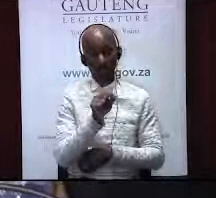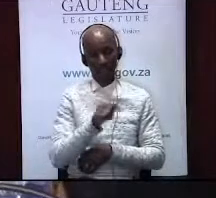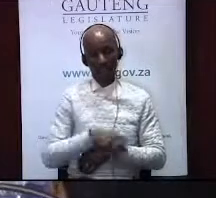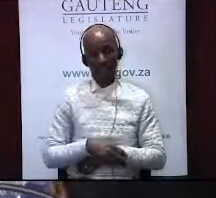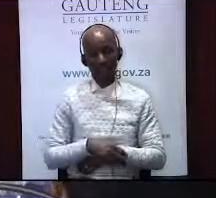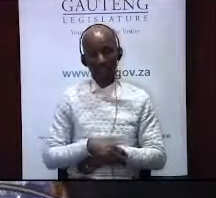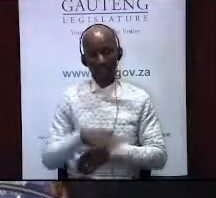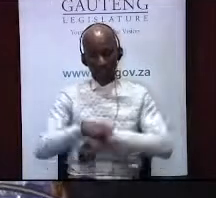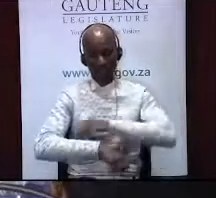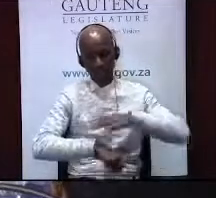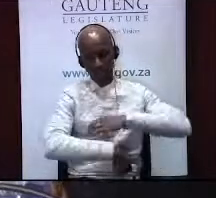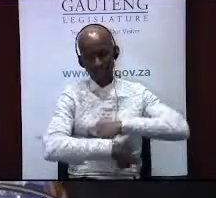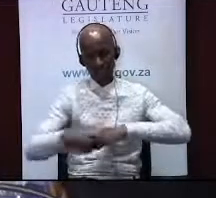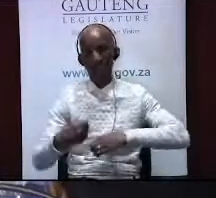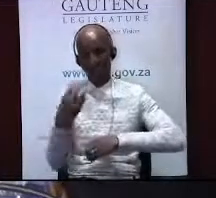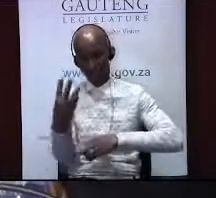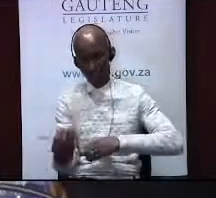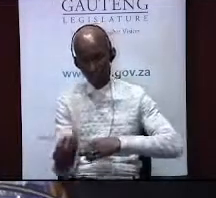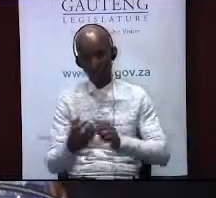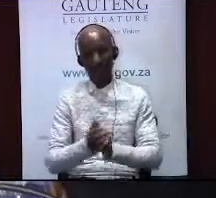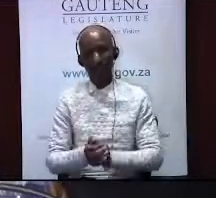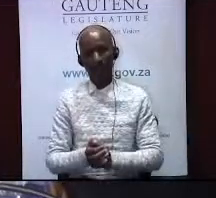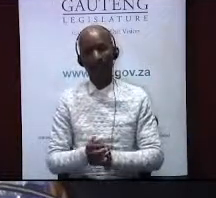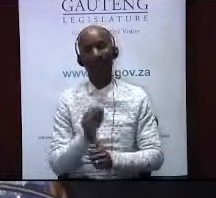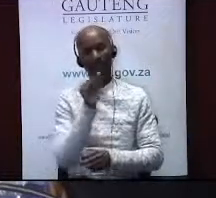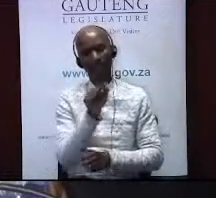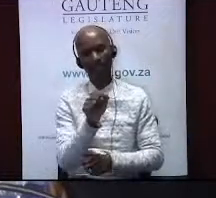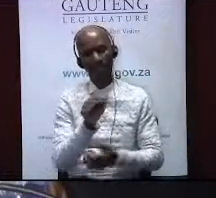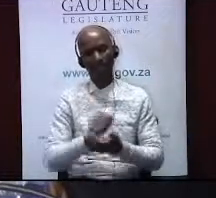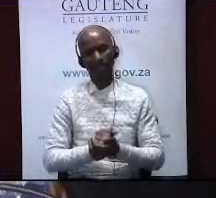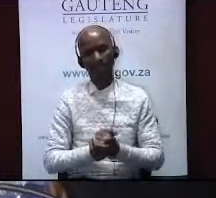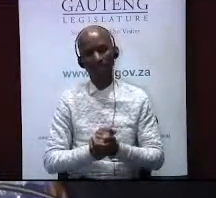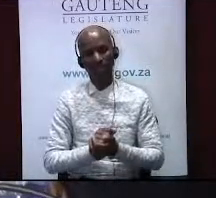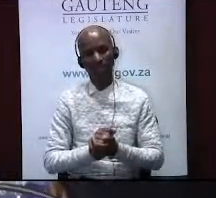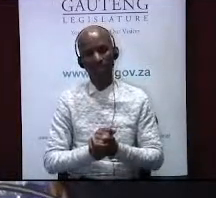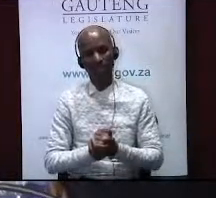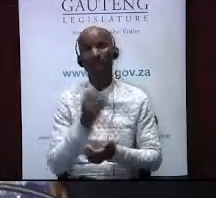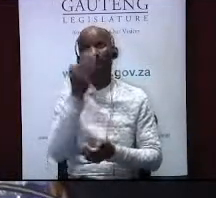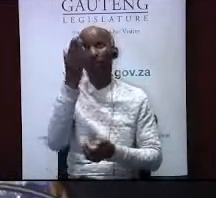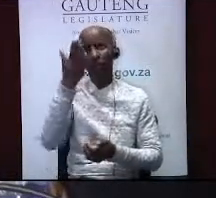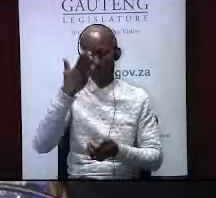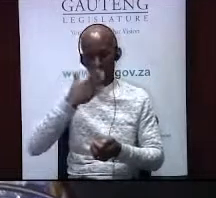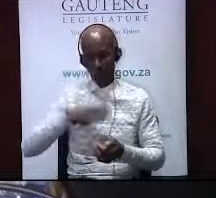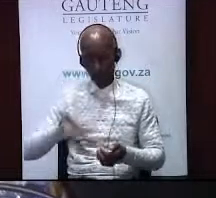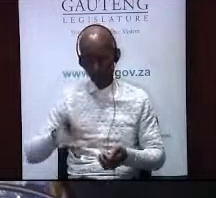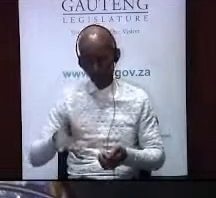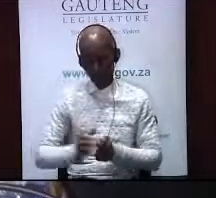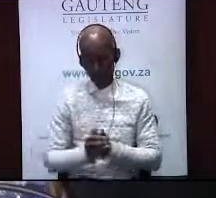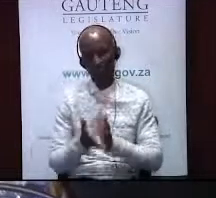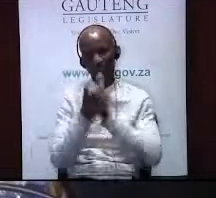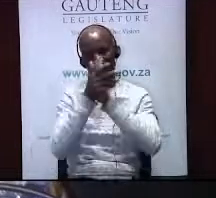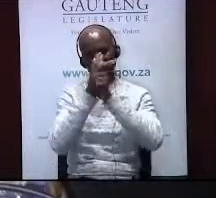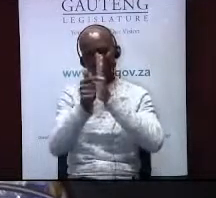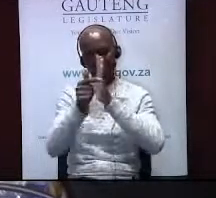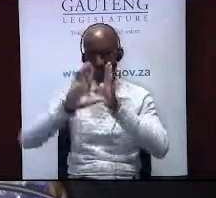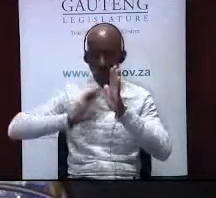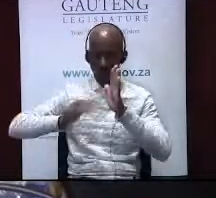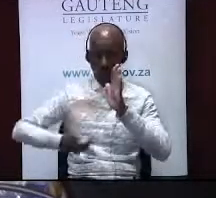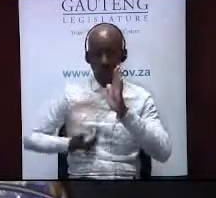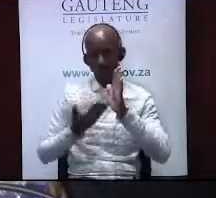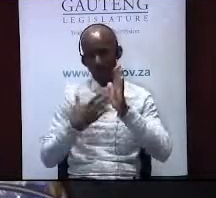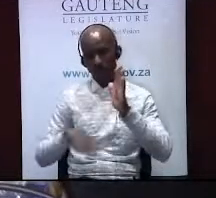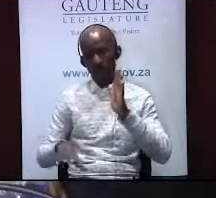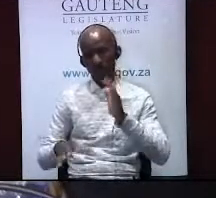that were armored, that, you know, God wants skilled women.